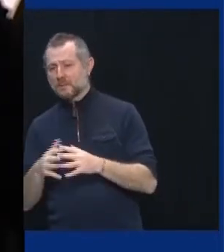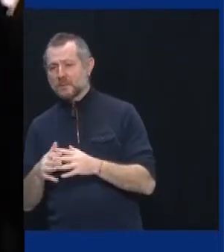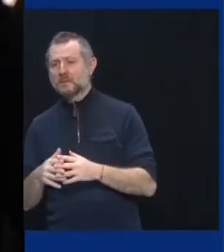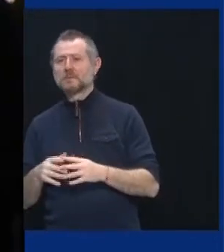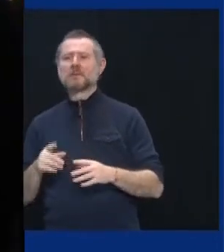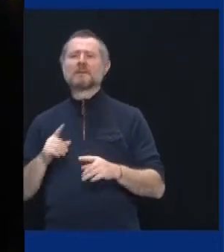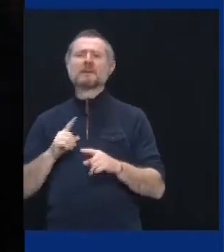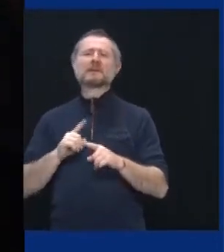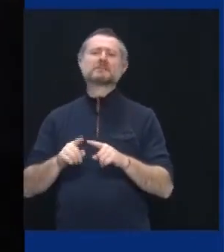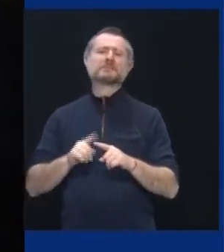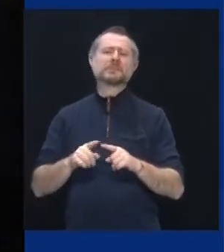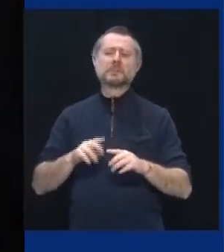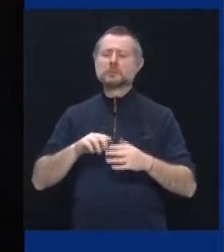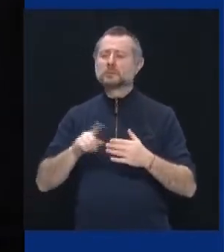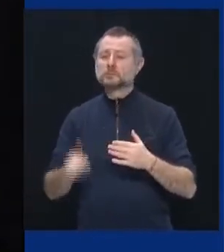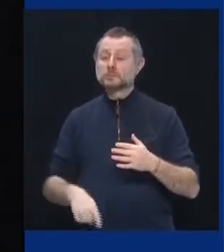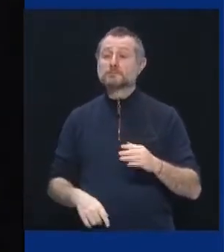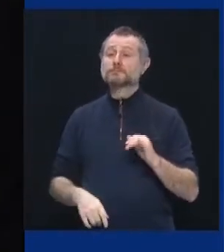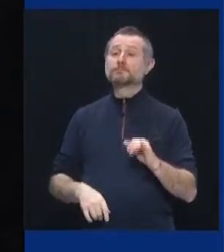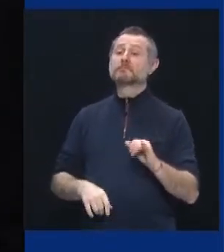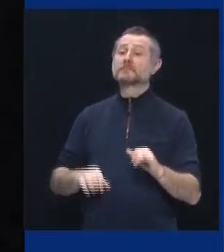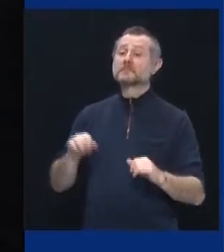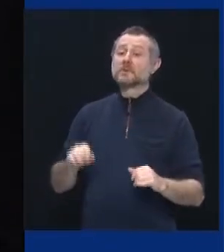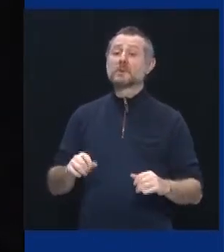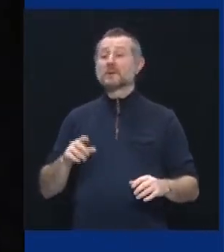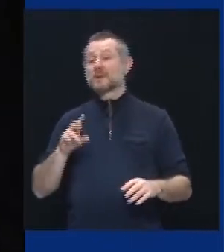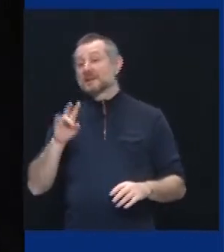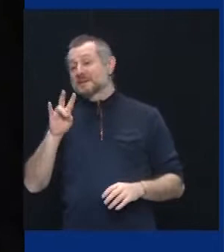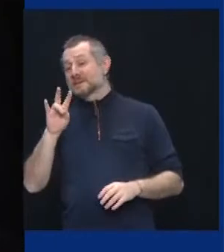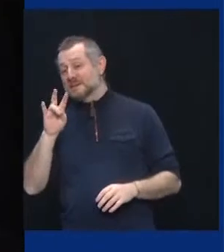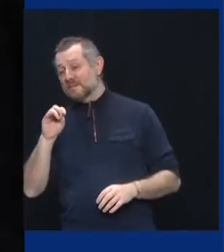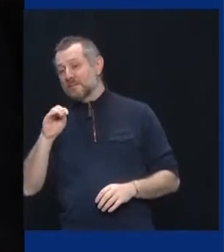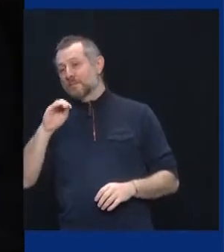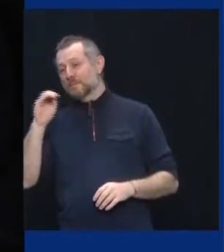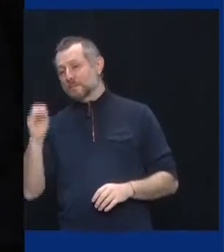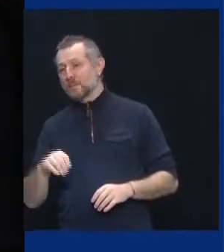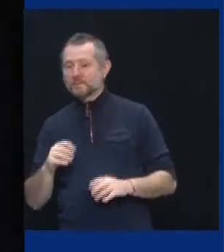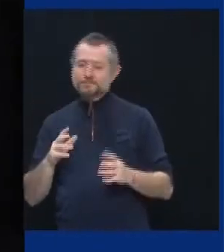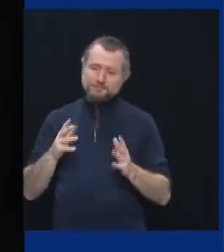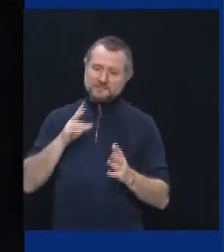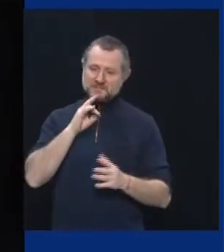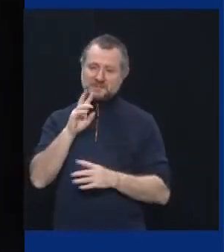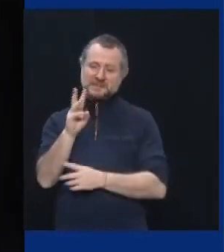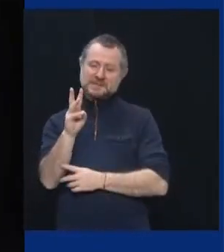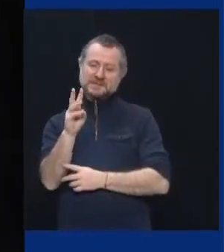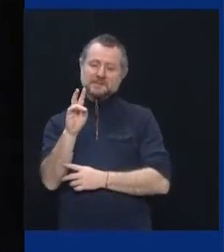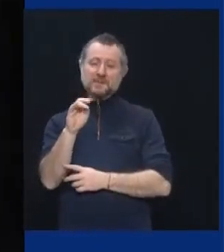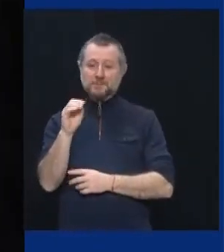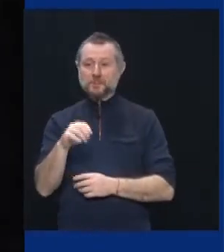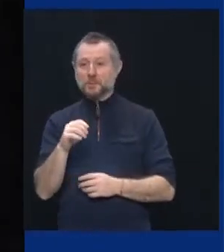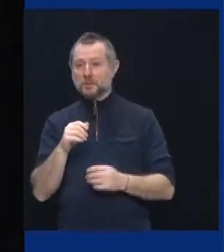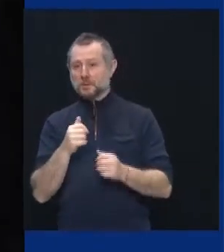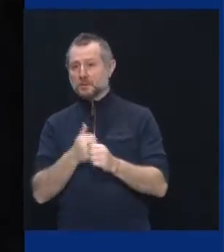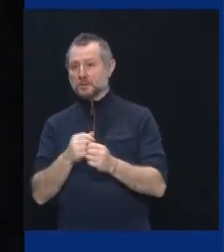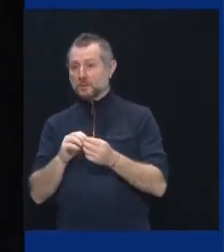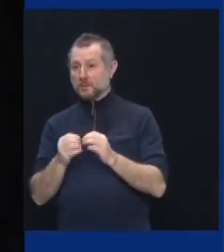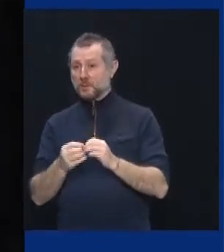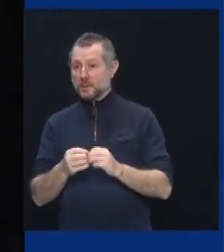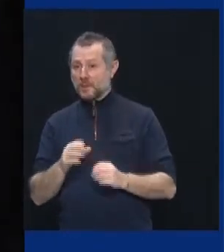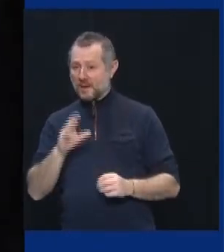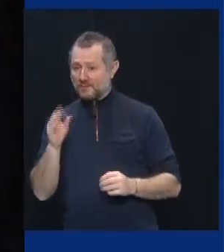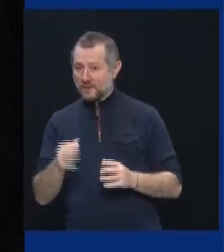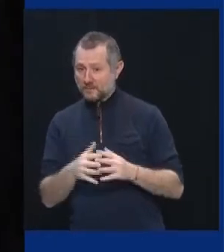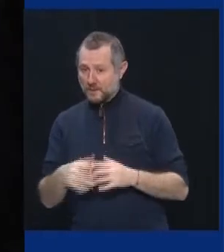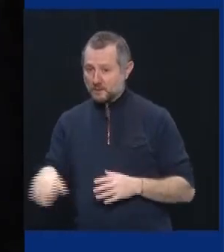We found that 70%, nearly, 67 is the number, of African Americans say, I